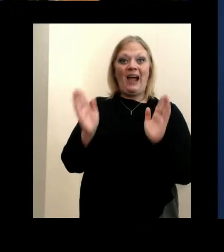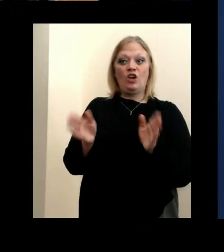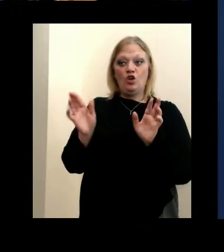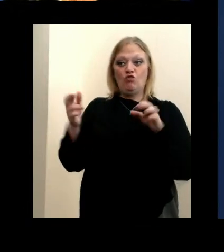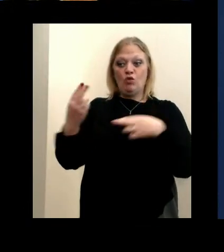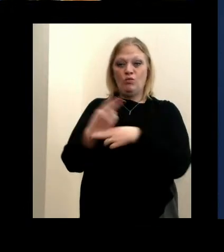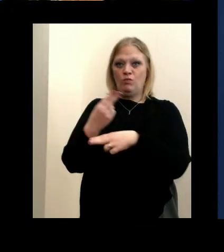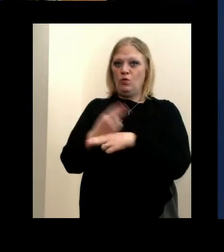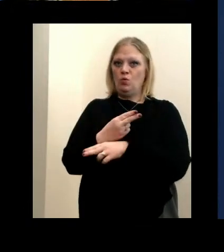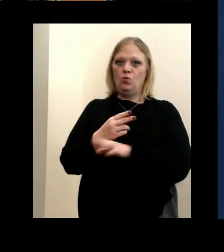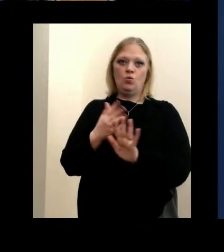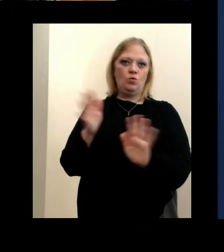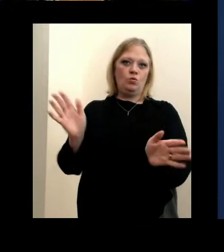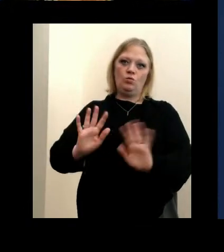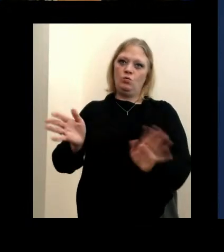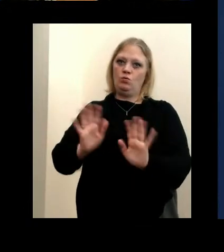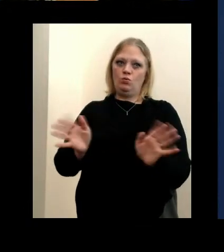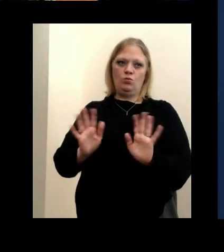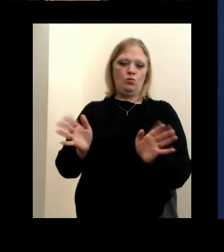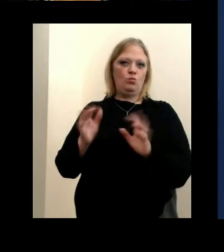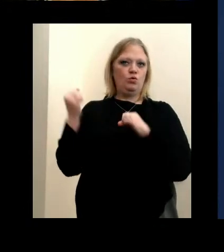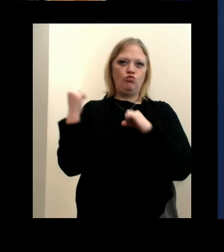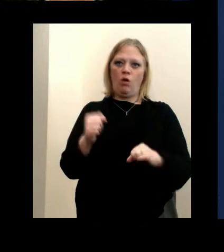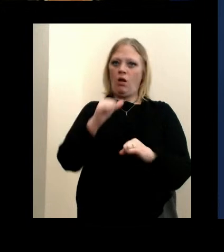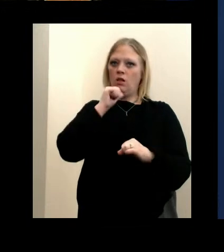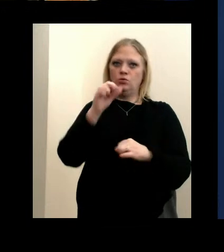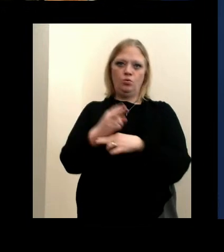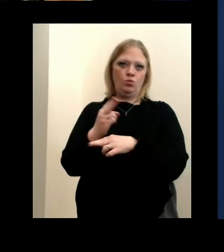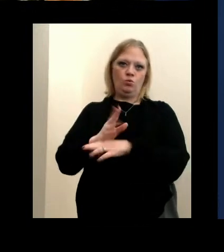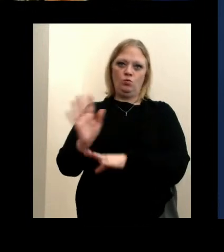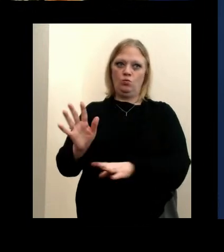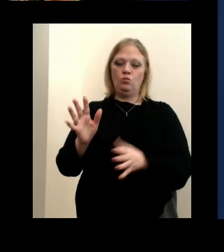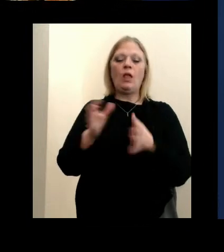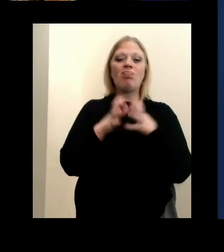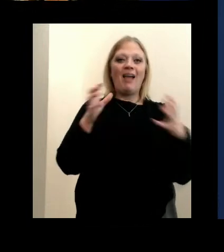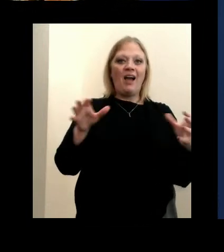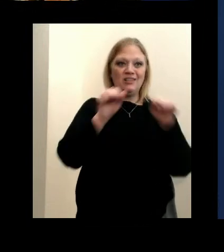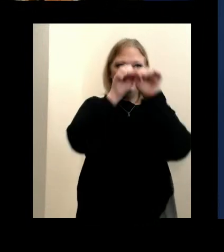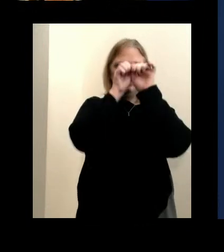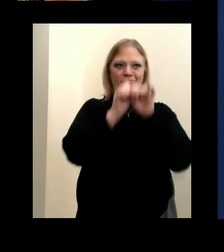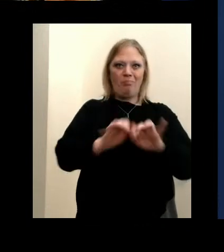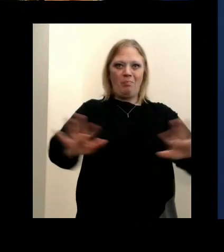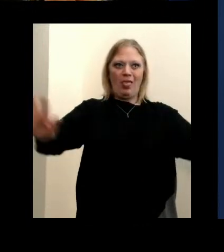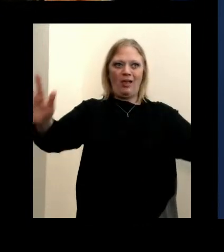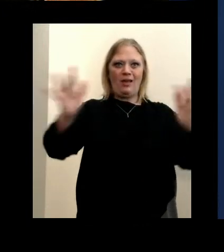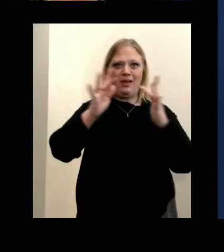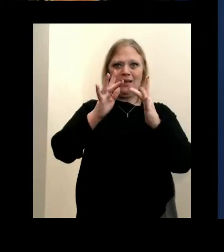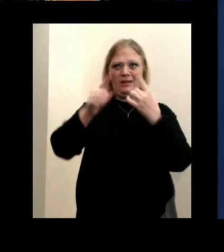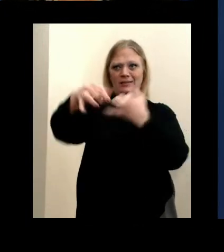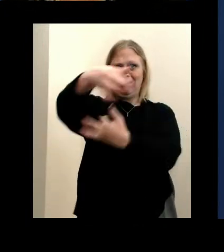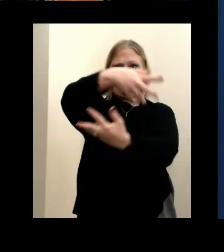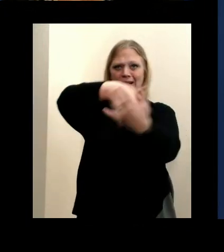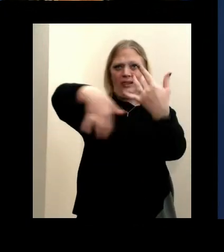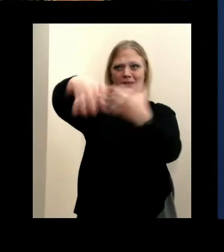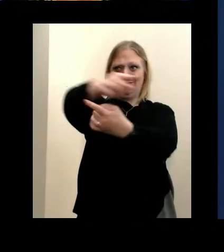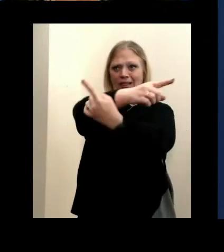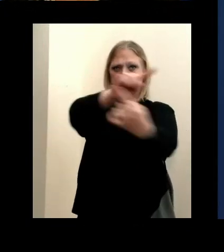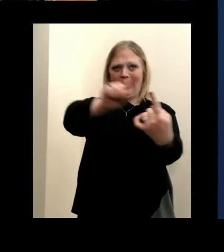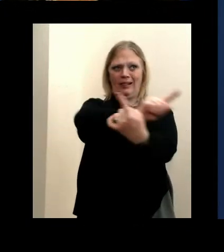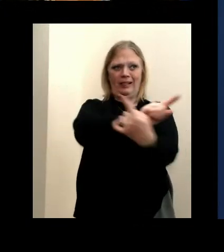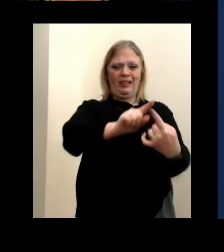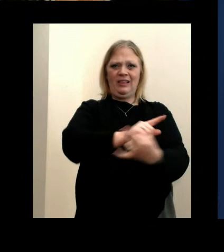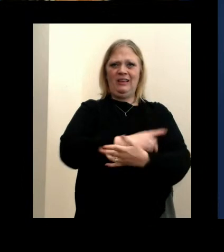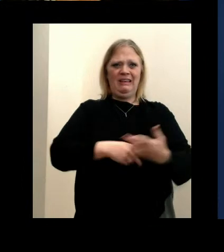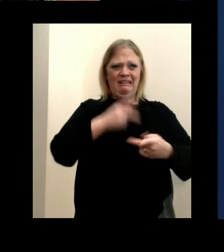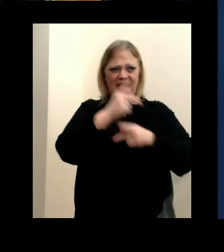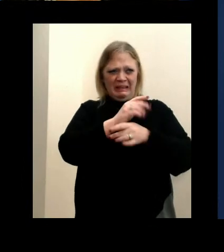highly discouraged. We know that a lot of transmission can occur in the locker room. There's a lot of close contact. It's very difficult to keep it clean and